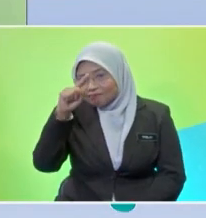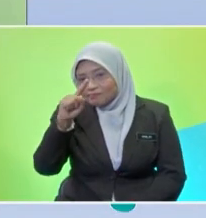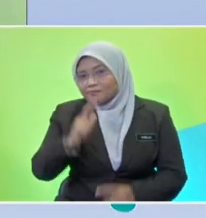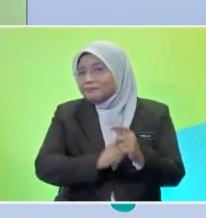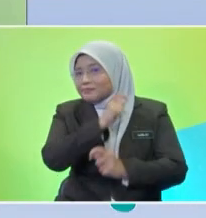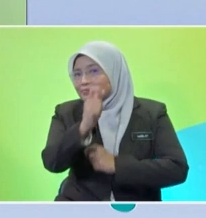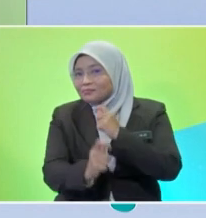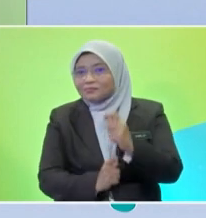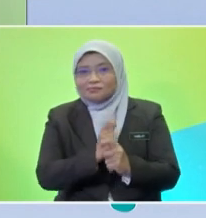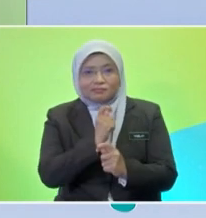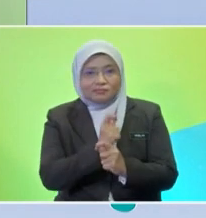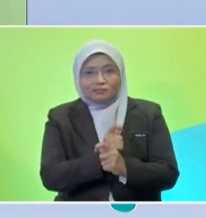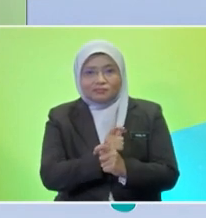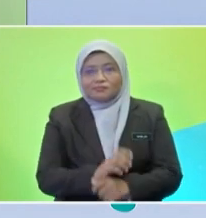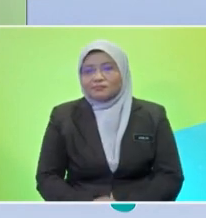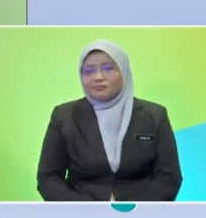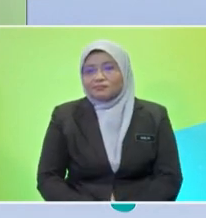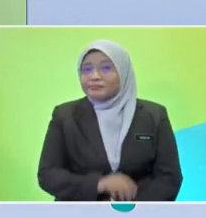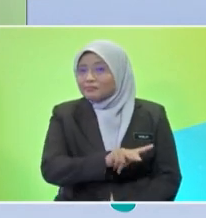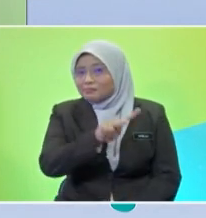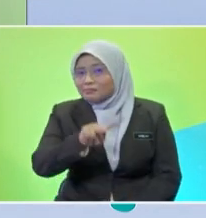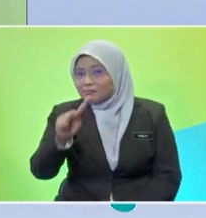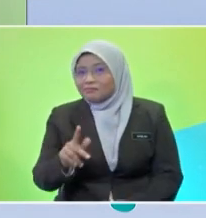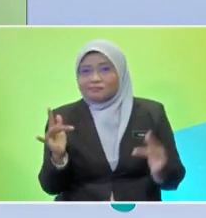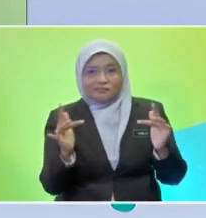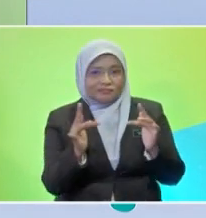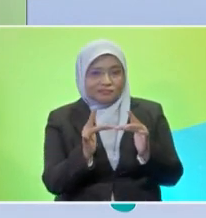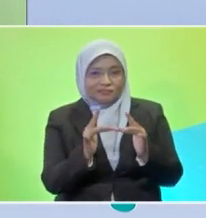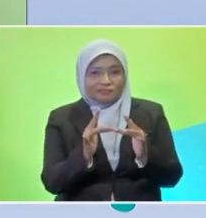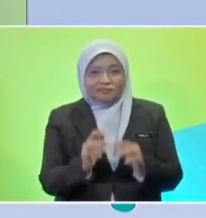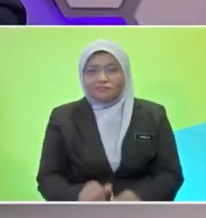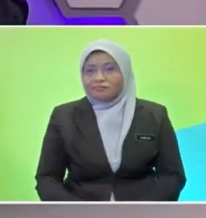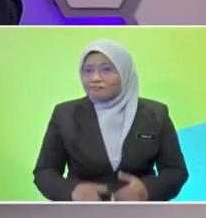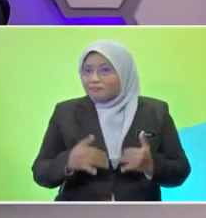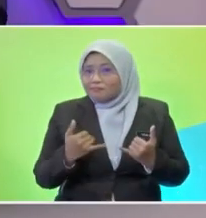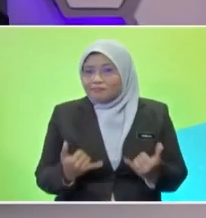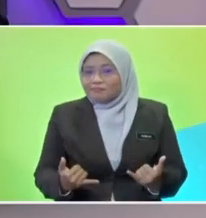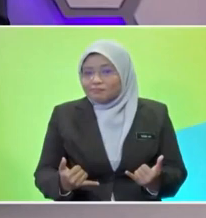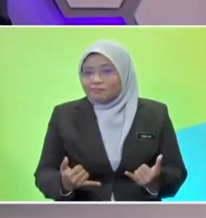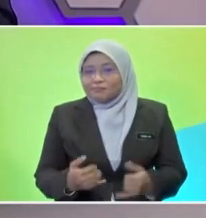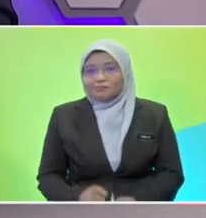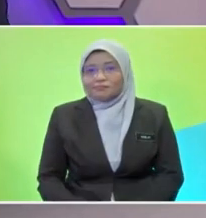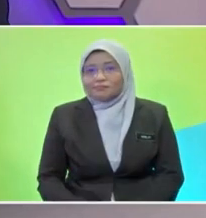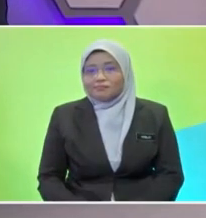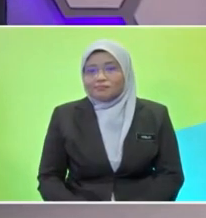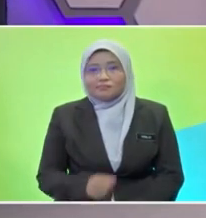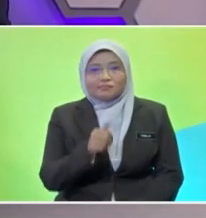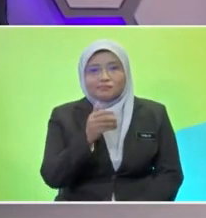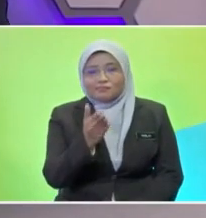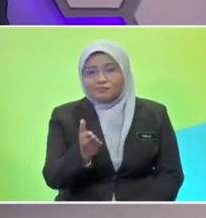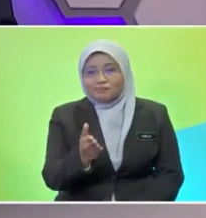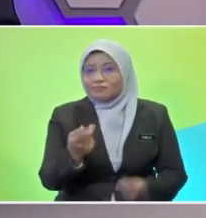concert? Okay, pupils, in the Google Meet. So this is your turn to try to construct a